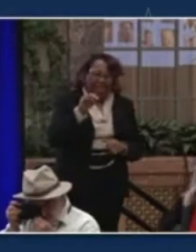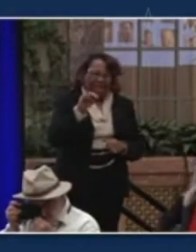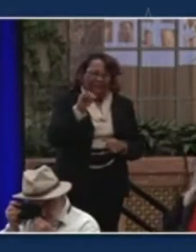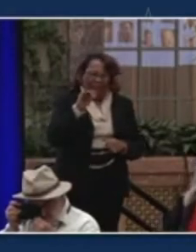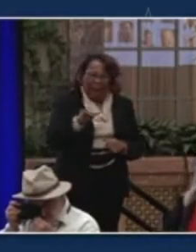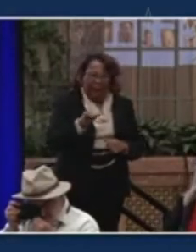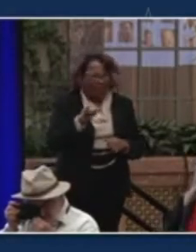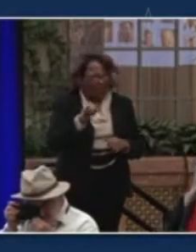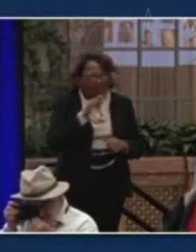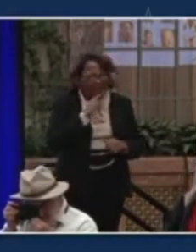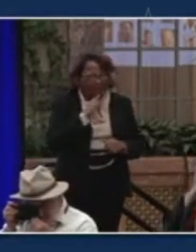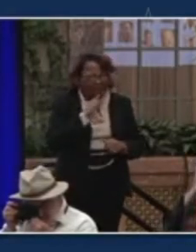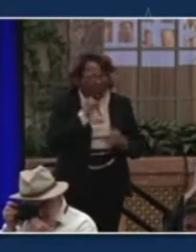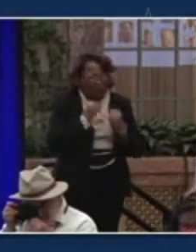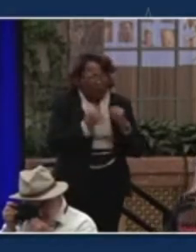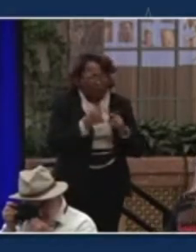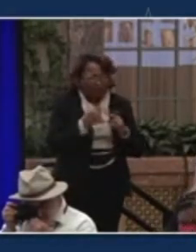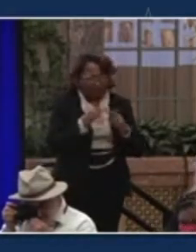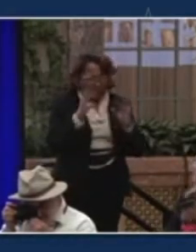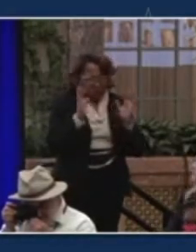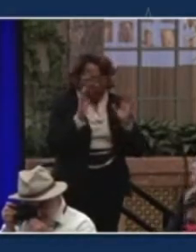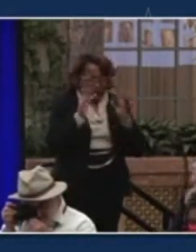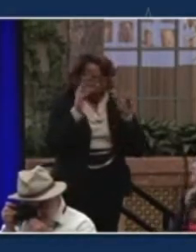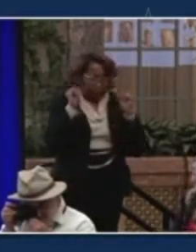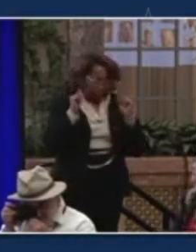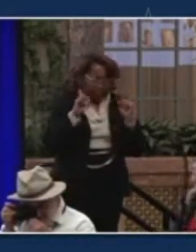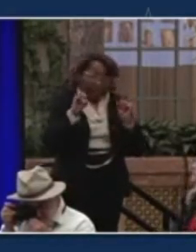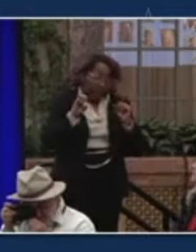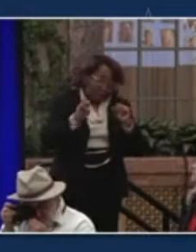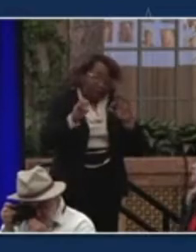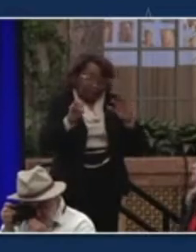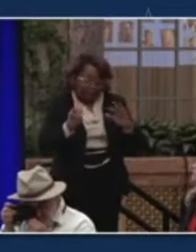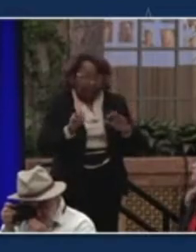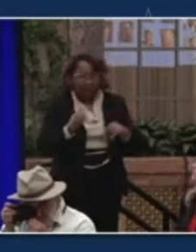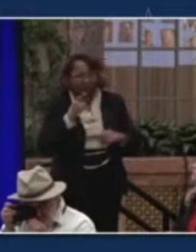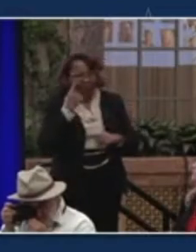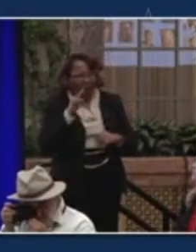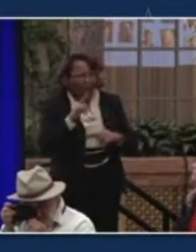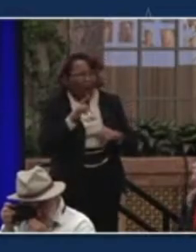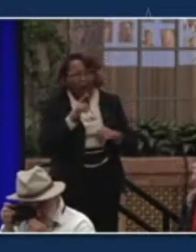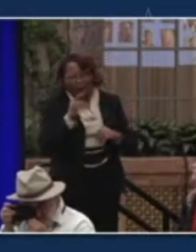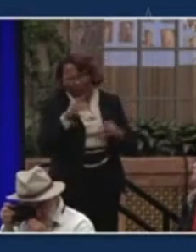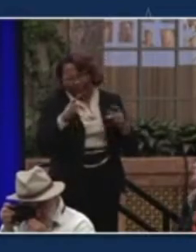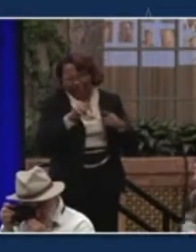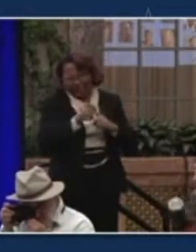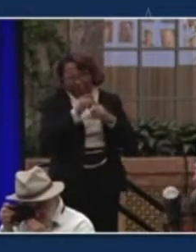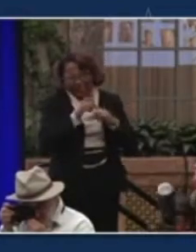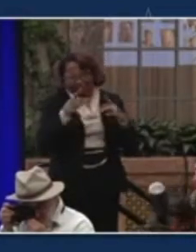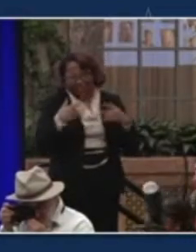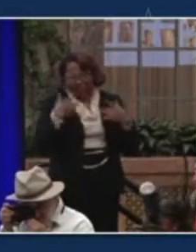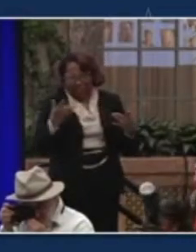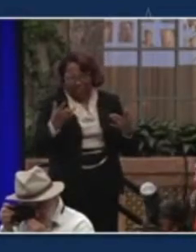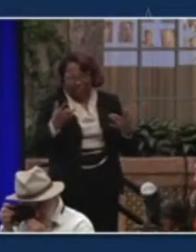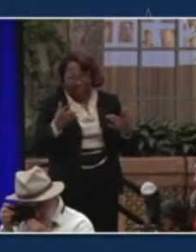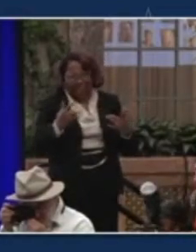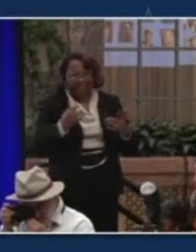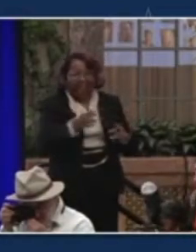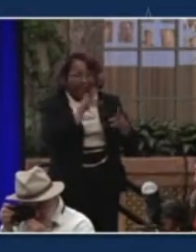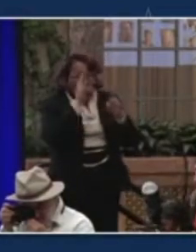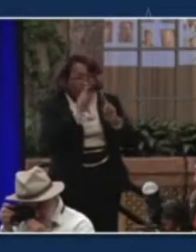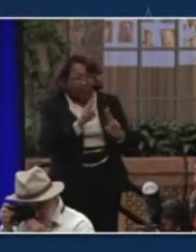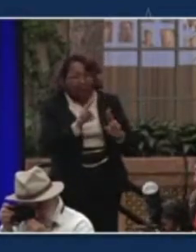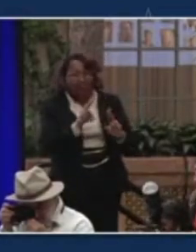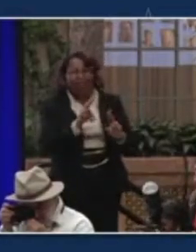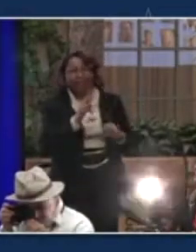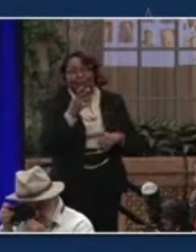Eamon, for co-hosting tonight's special event. And our honorary chairs and